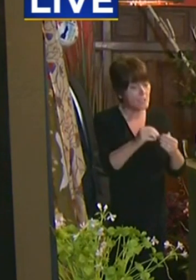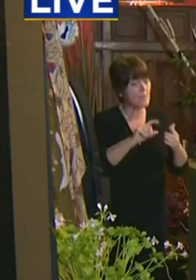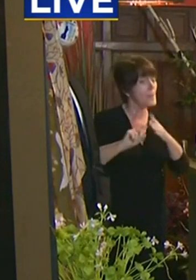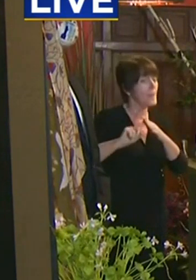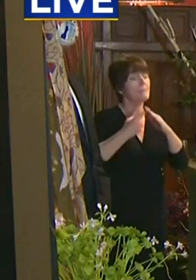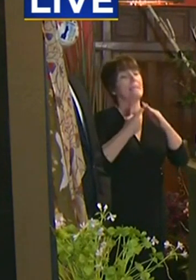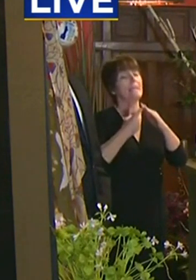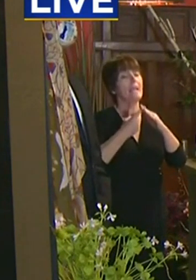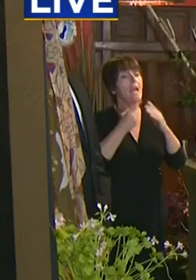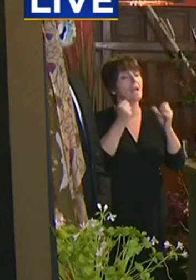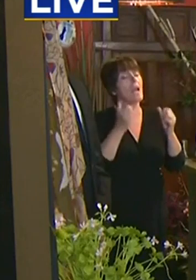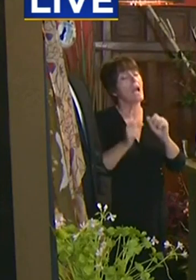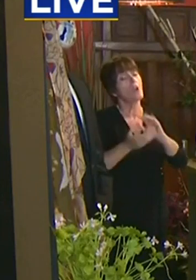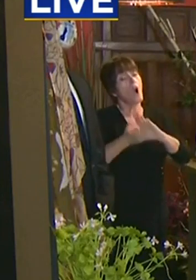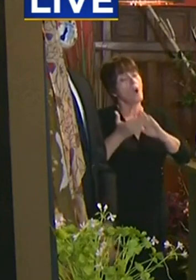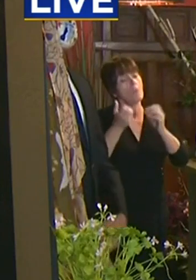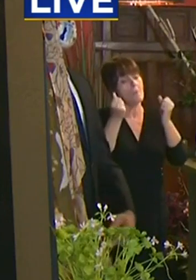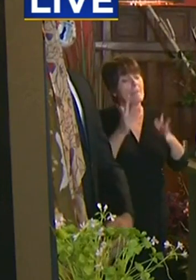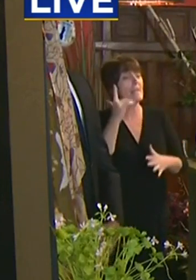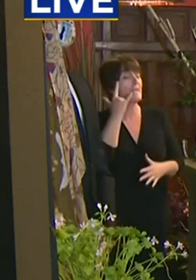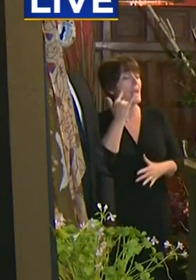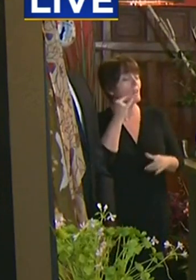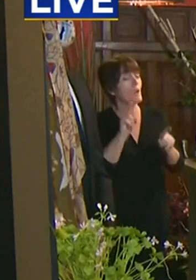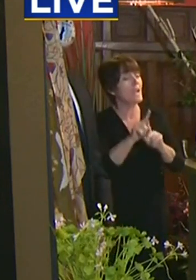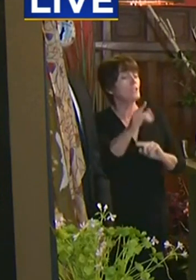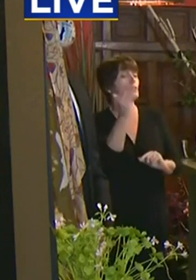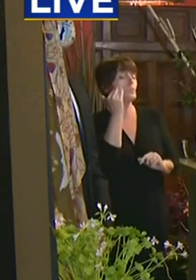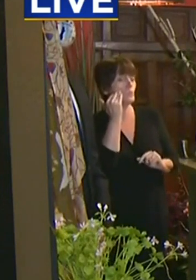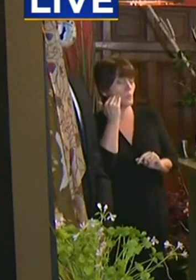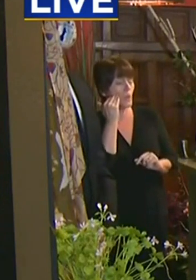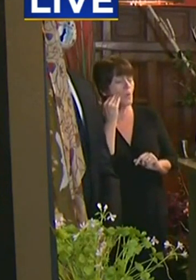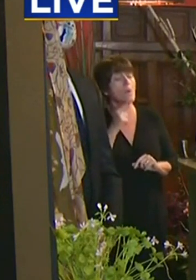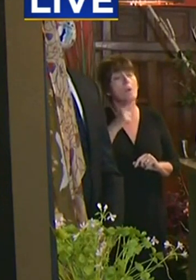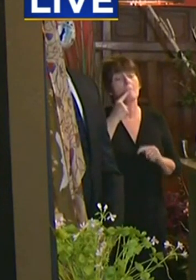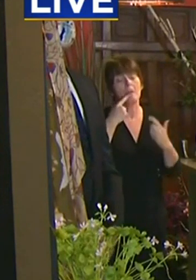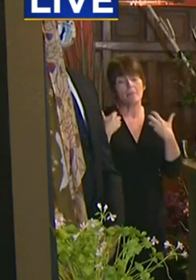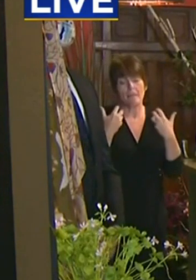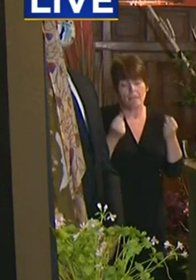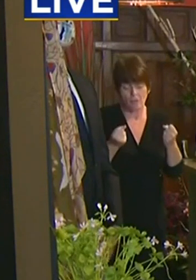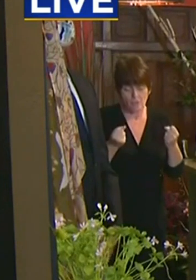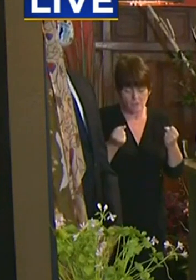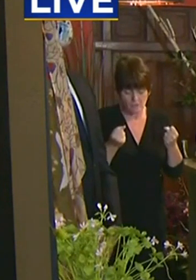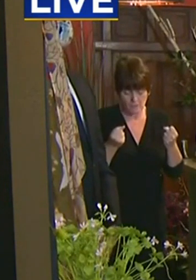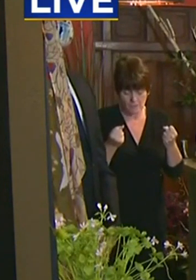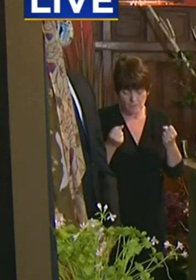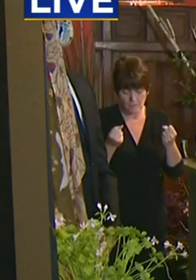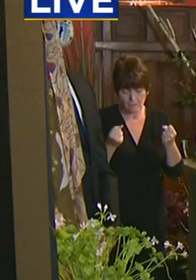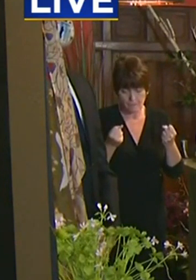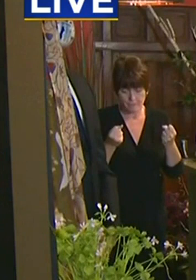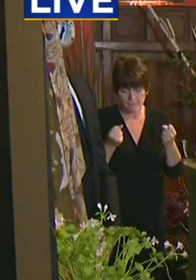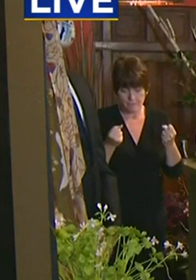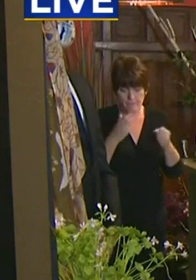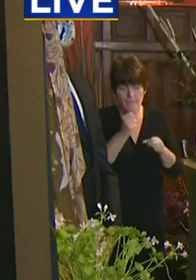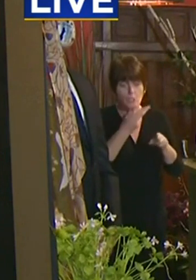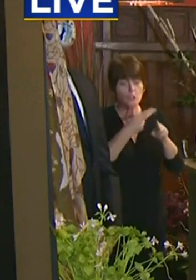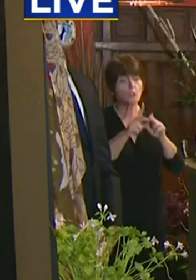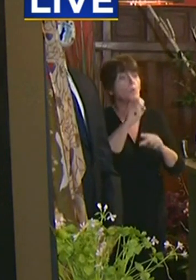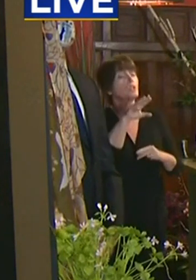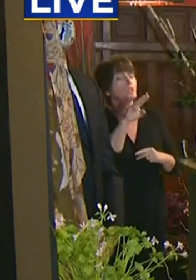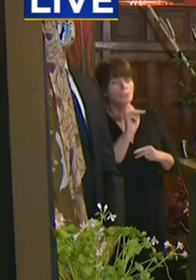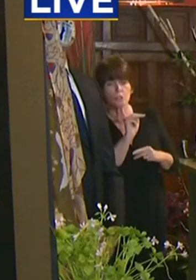many Californians, as you know. So while you and public health experts are focused on the